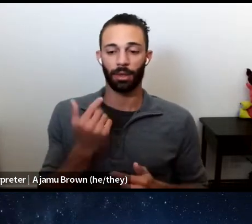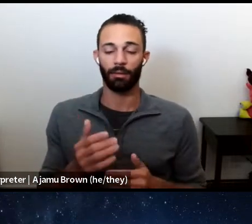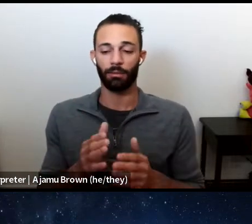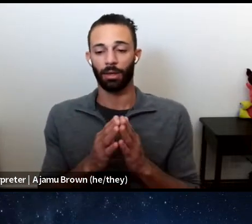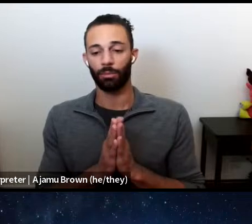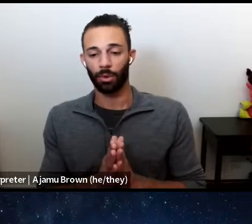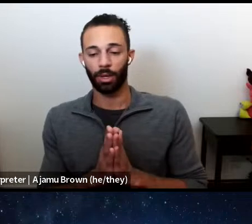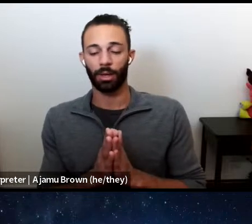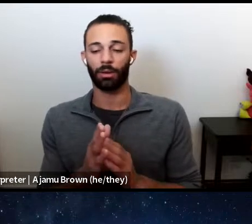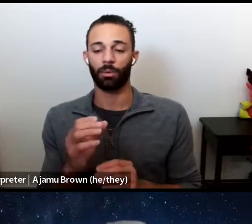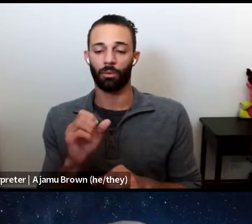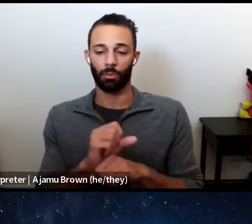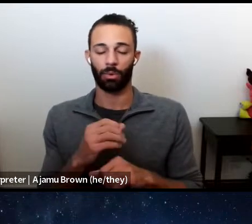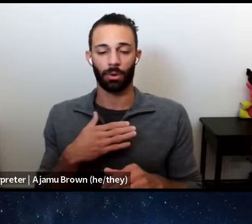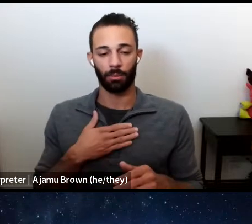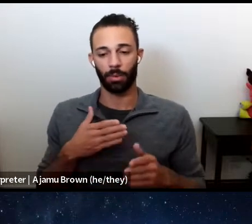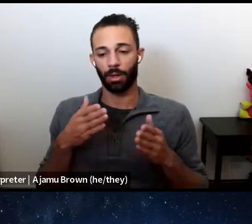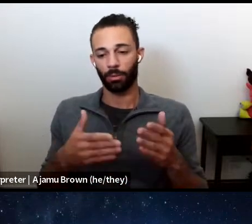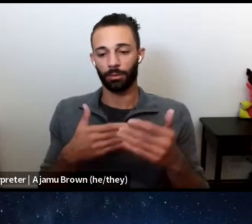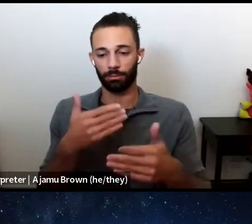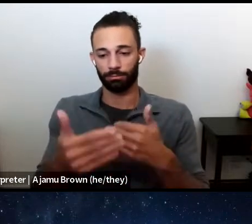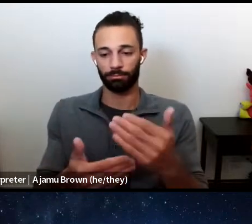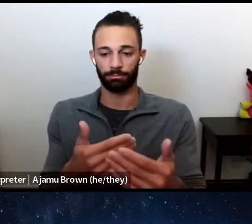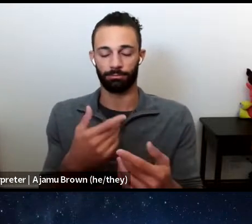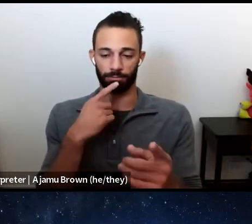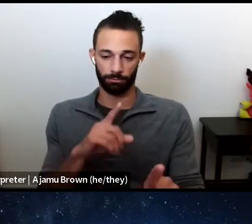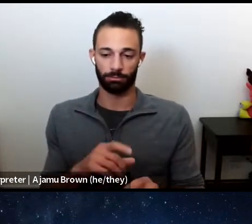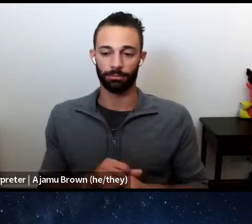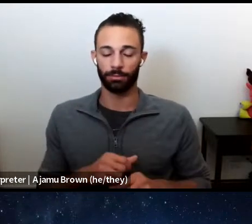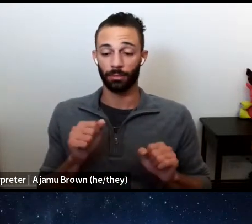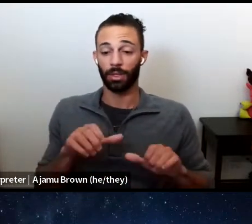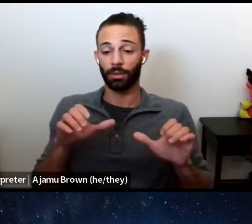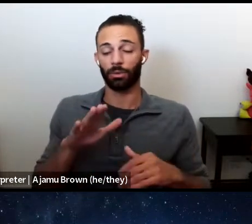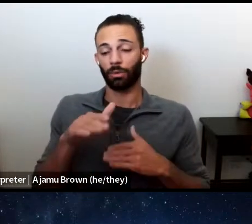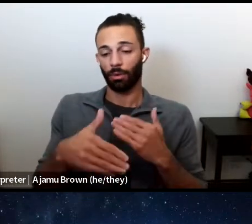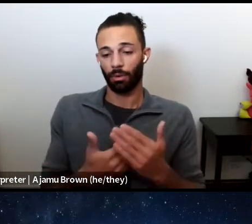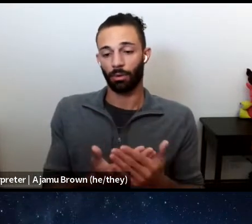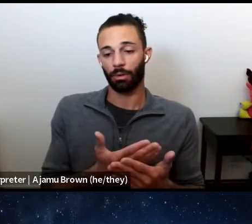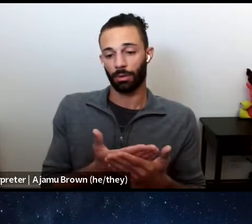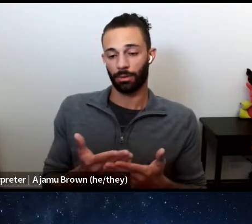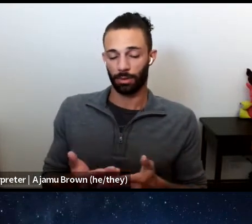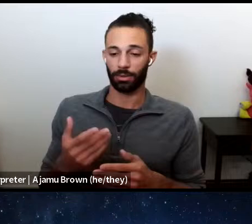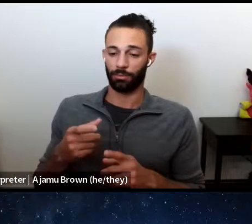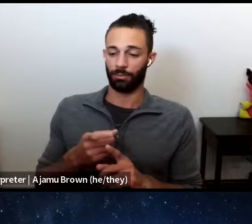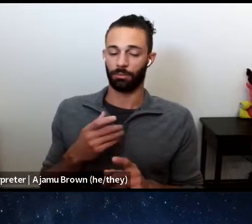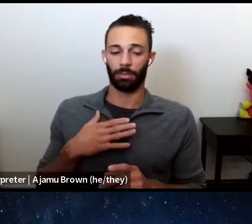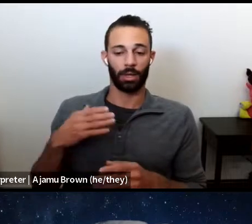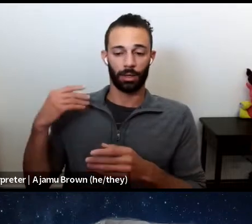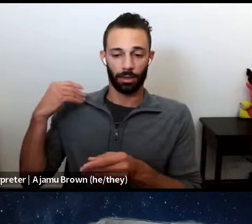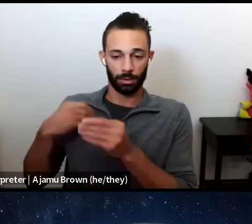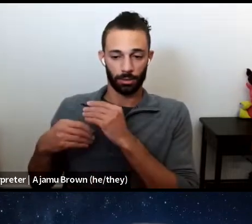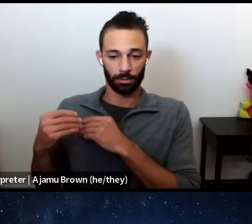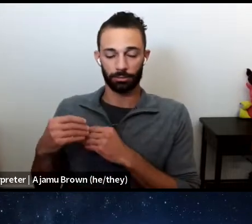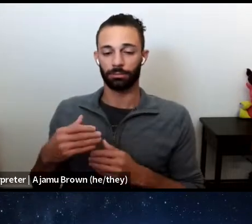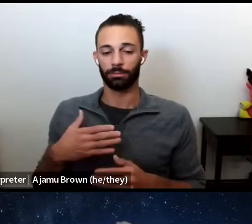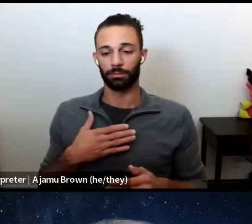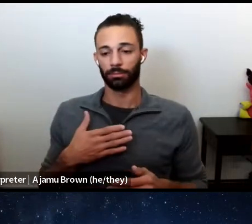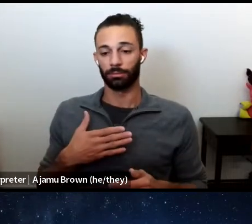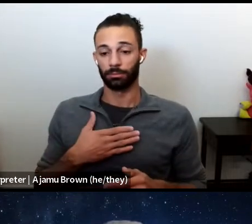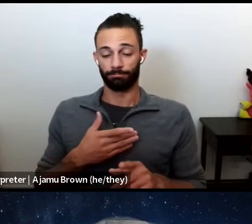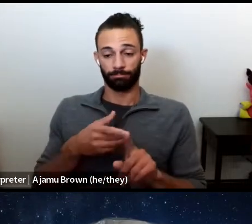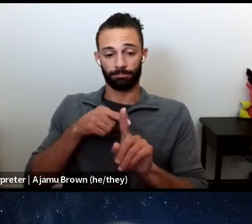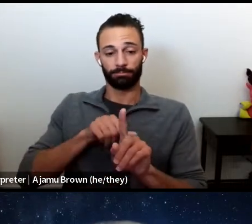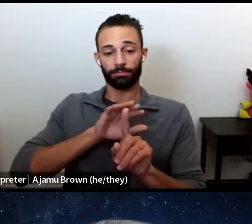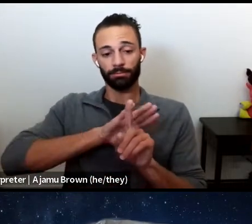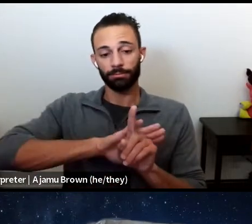there. I can do all things, for my ancestors and hitters are beside me. A wind is at my back, and not in front of me,